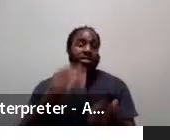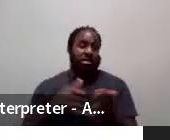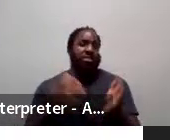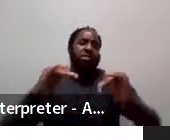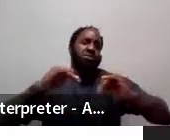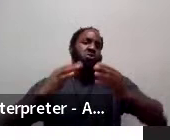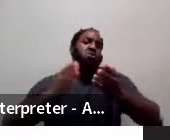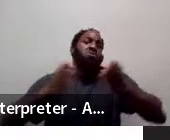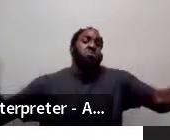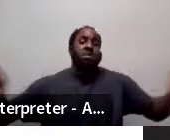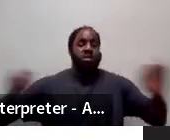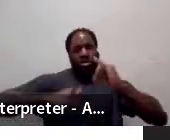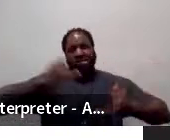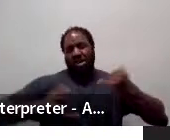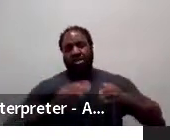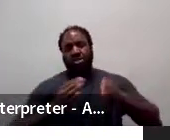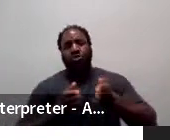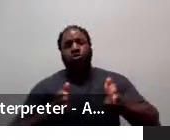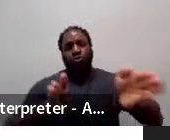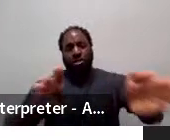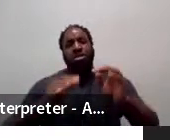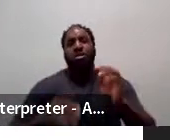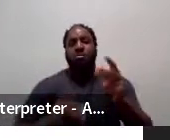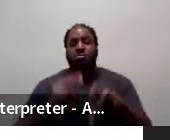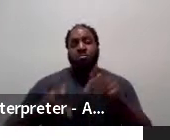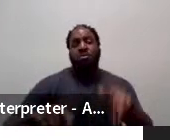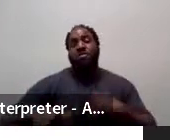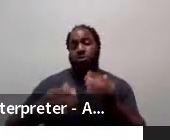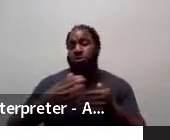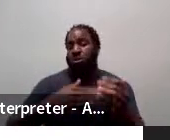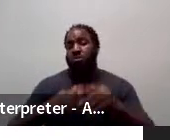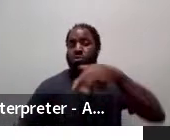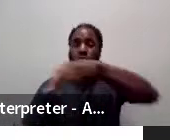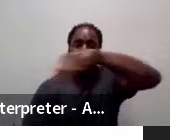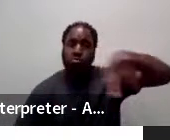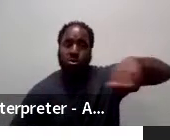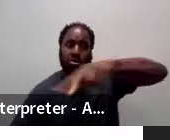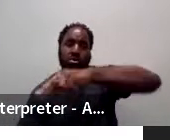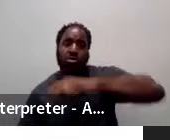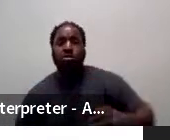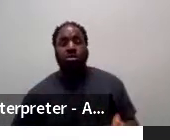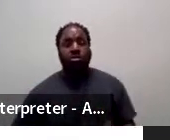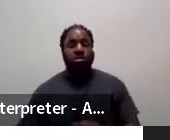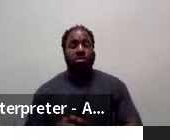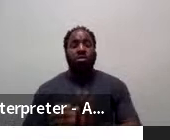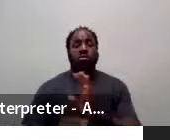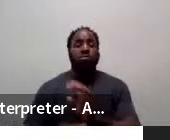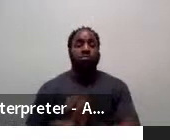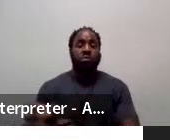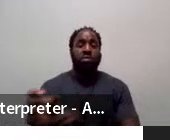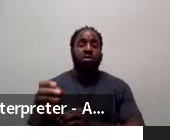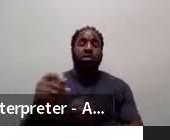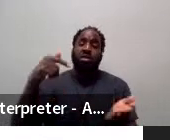feel comfortable both being on and crossing, that has some additional open space and so on and so forth. And this